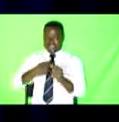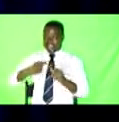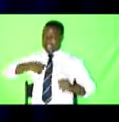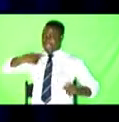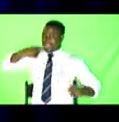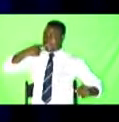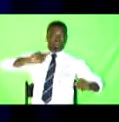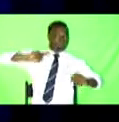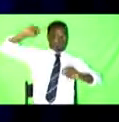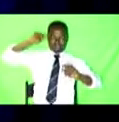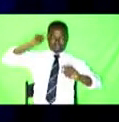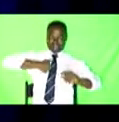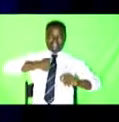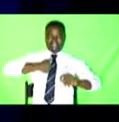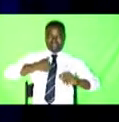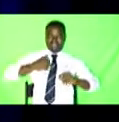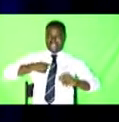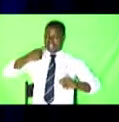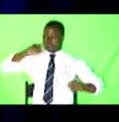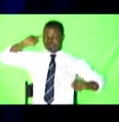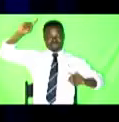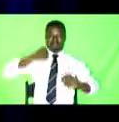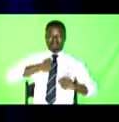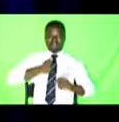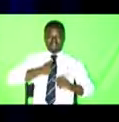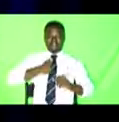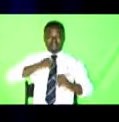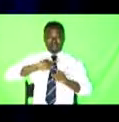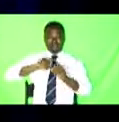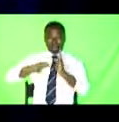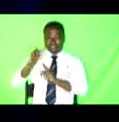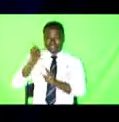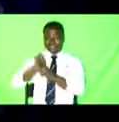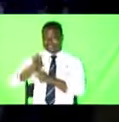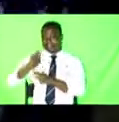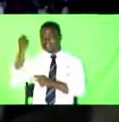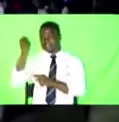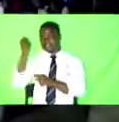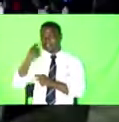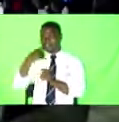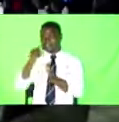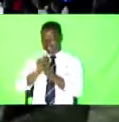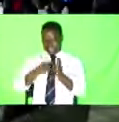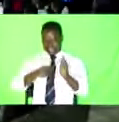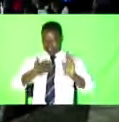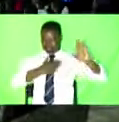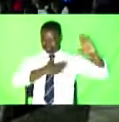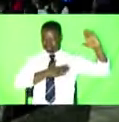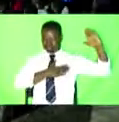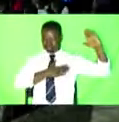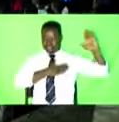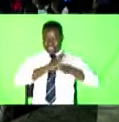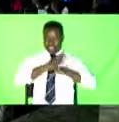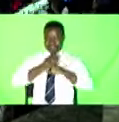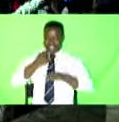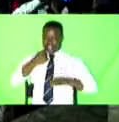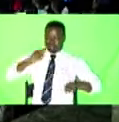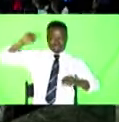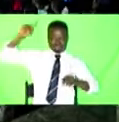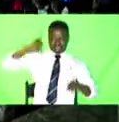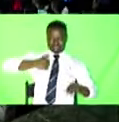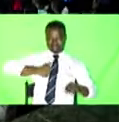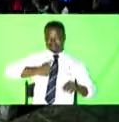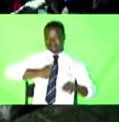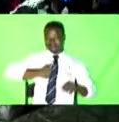by myself. But God gave a testimony. So God took an oath. He swore by himself